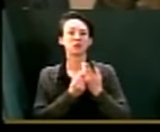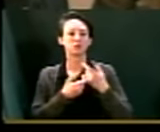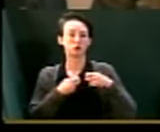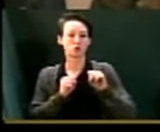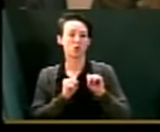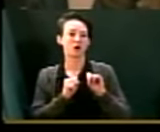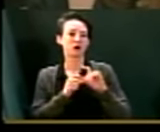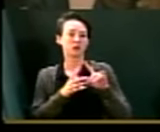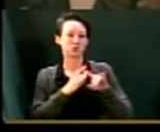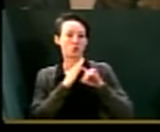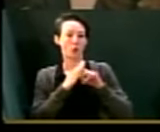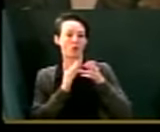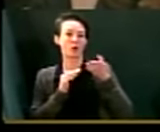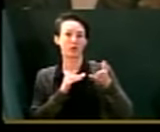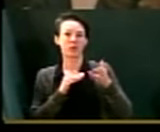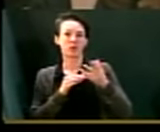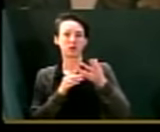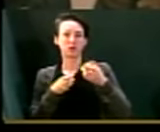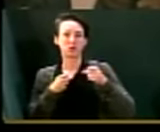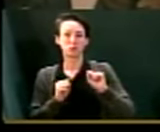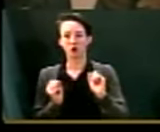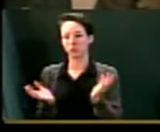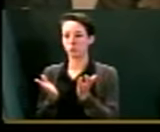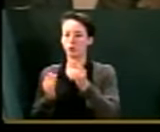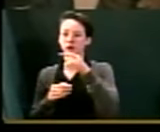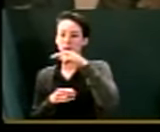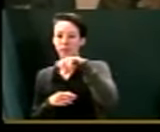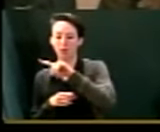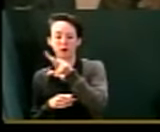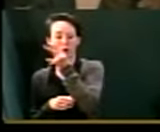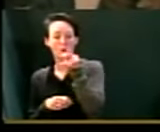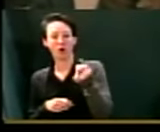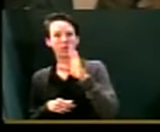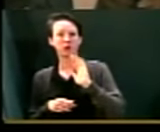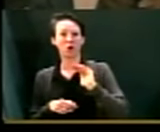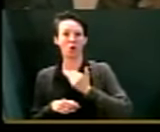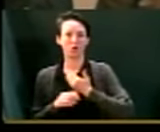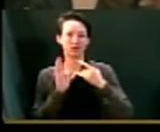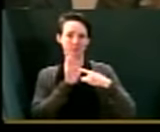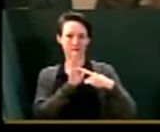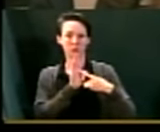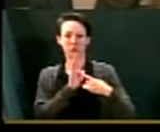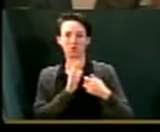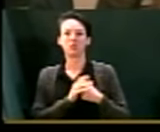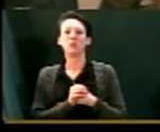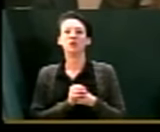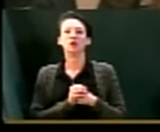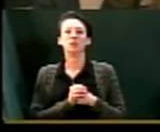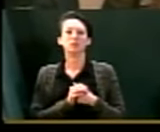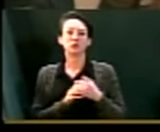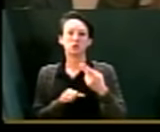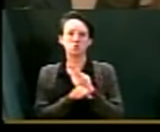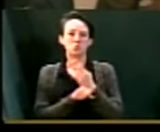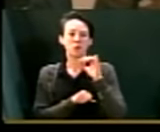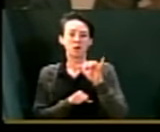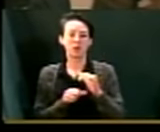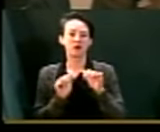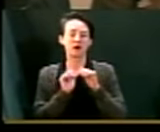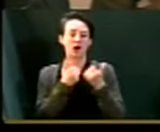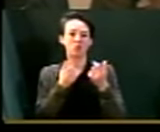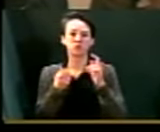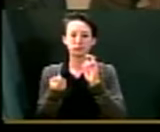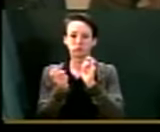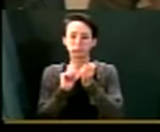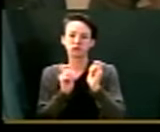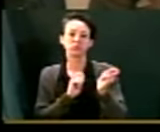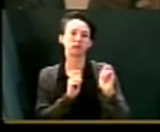there and get them to look at what we did the first time and use that as a way of changing the portfolio to